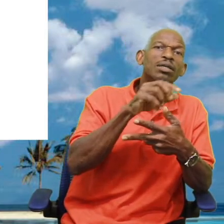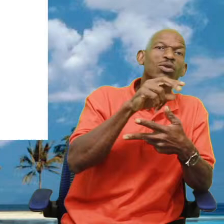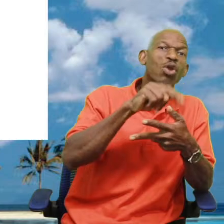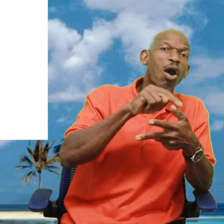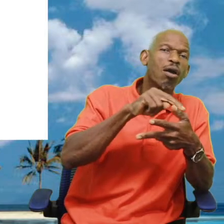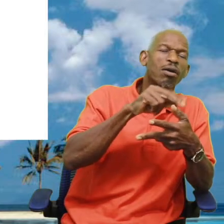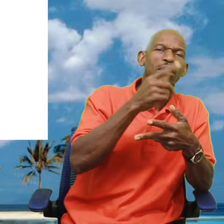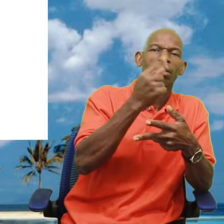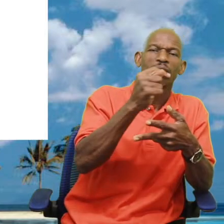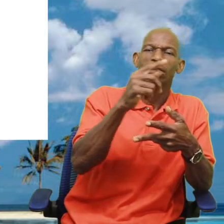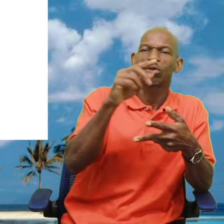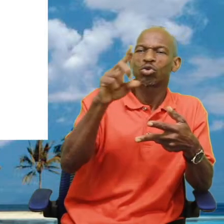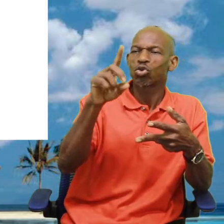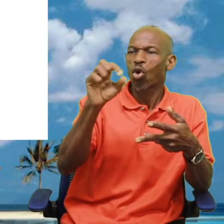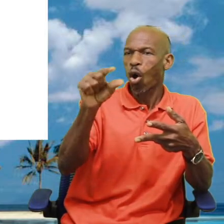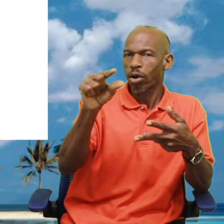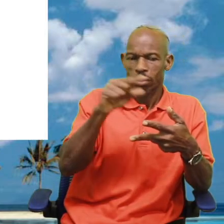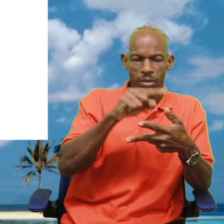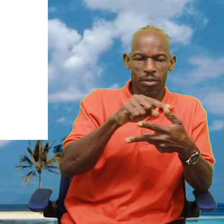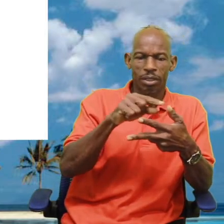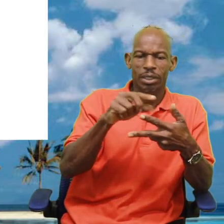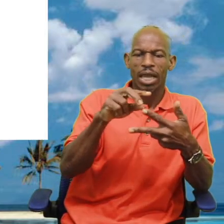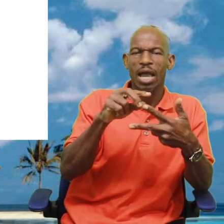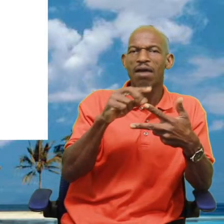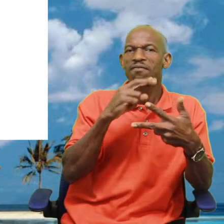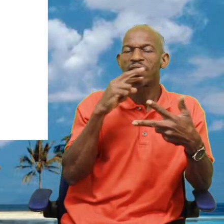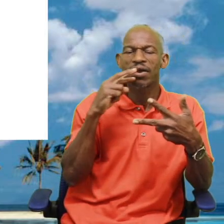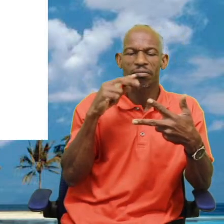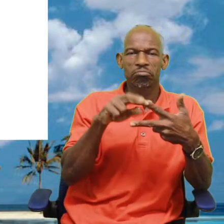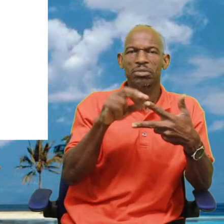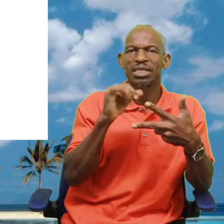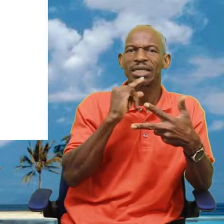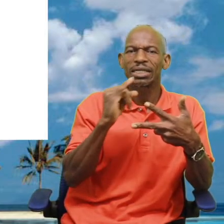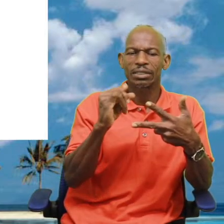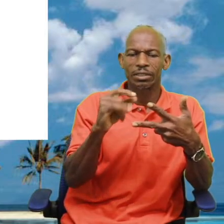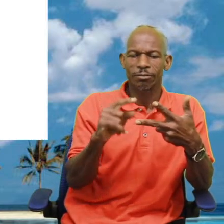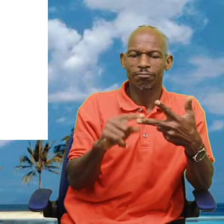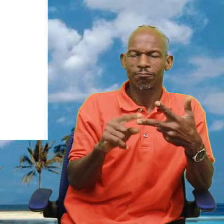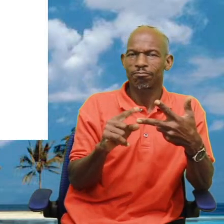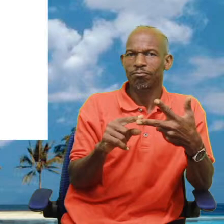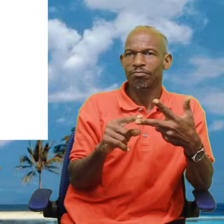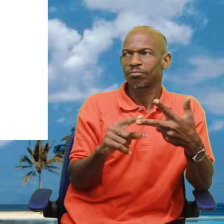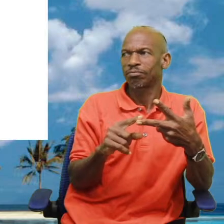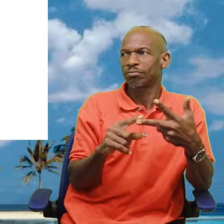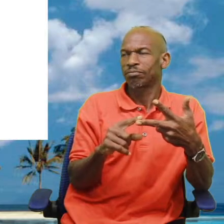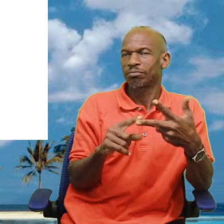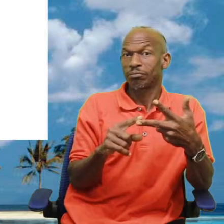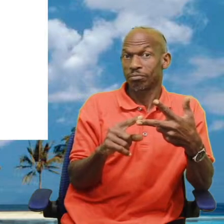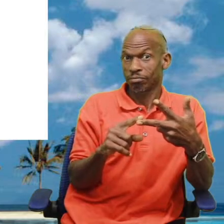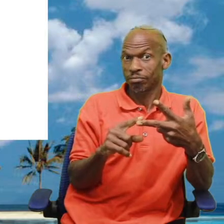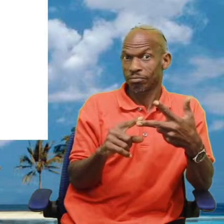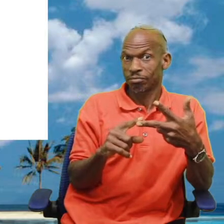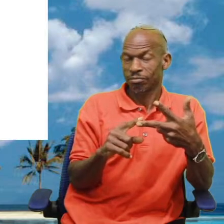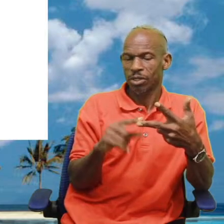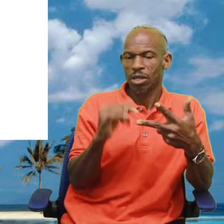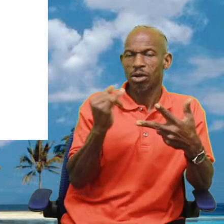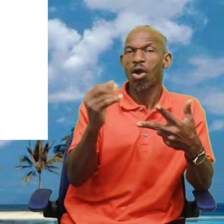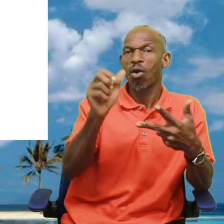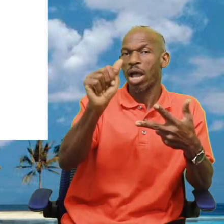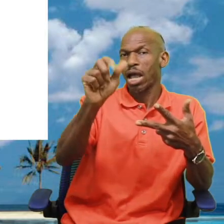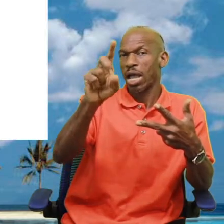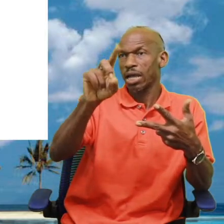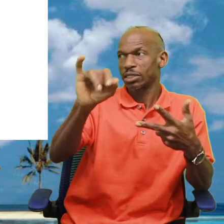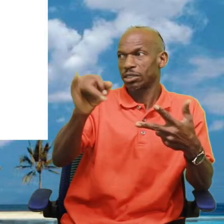is, and I'm using another color. I'm going to use the color black. The dog is